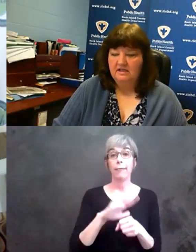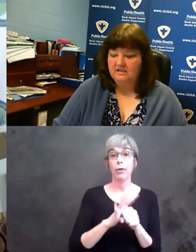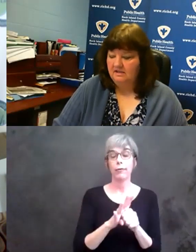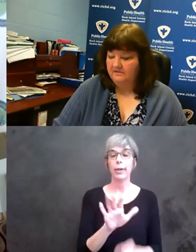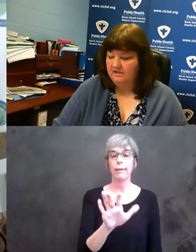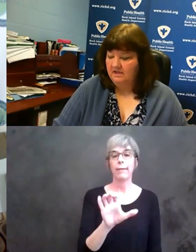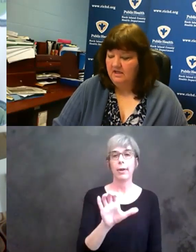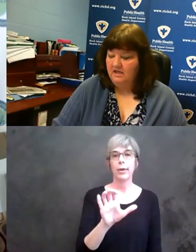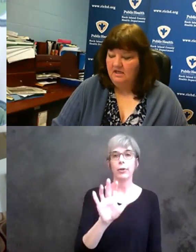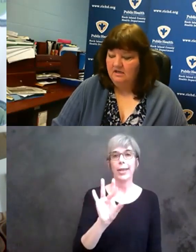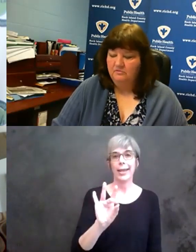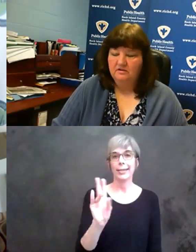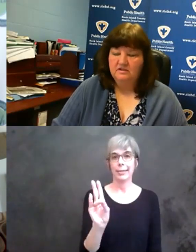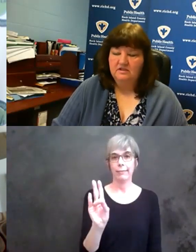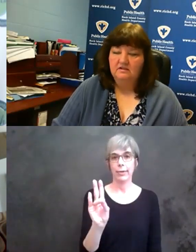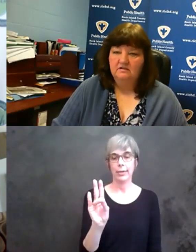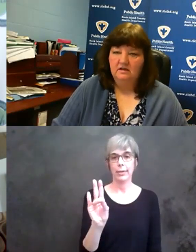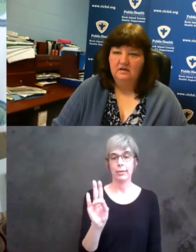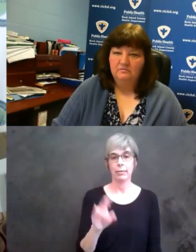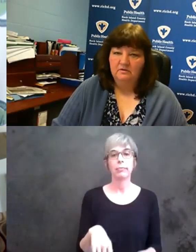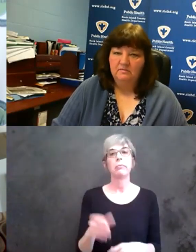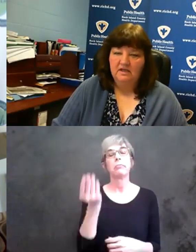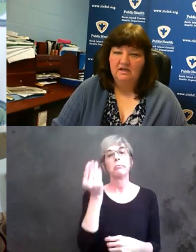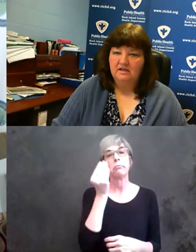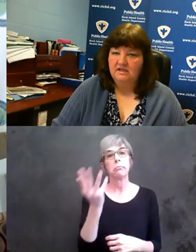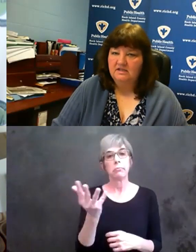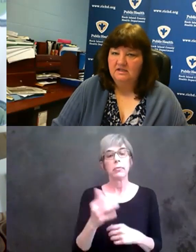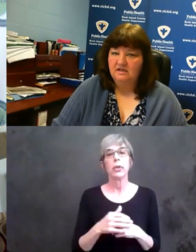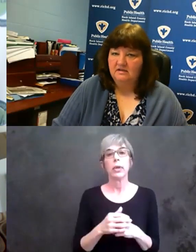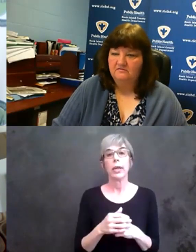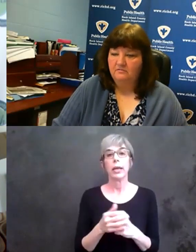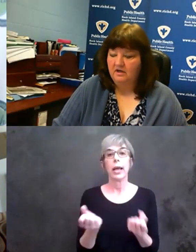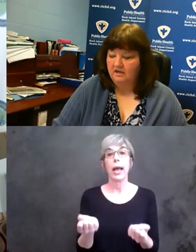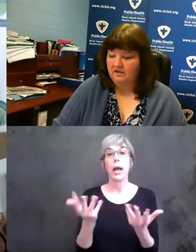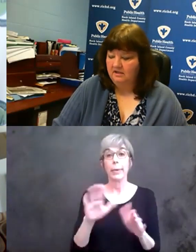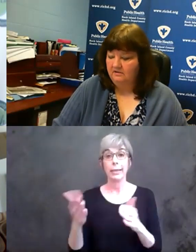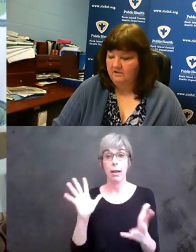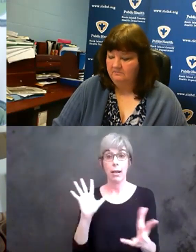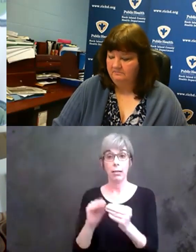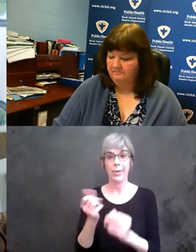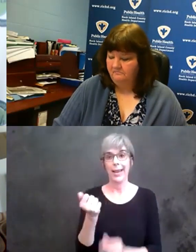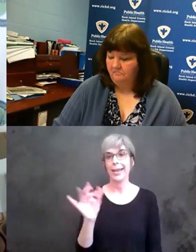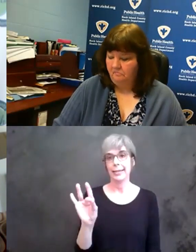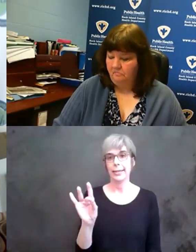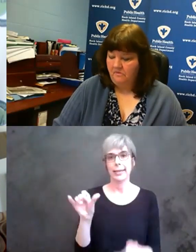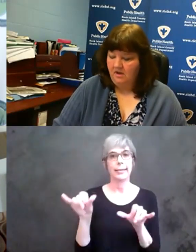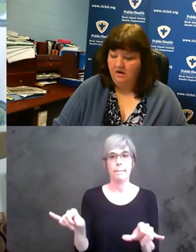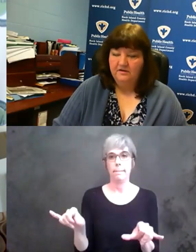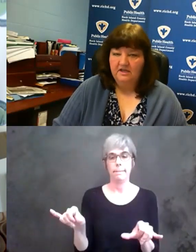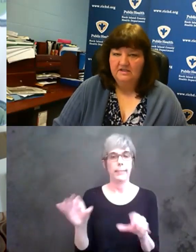to 587. And we are still, we remain at 18 deaths for Rock Island